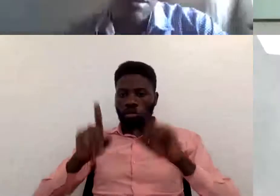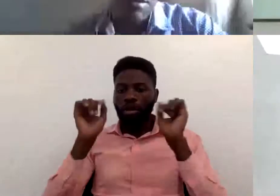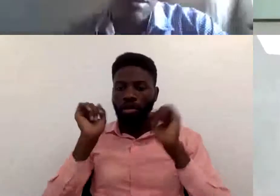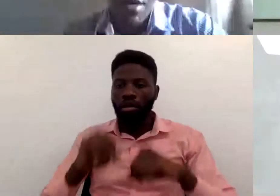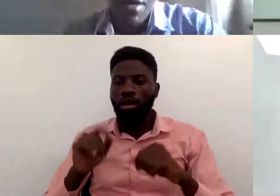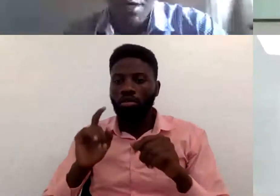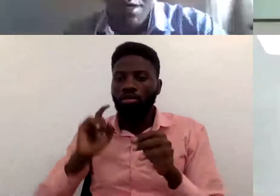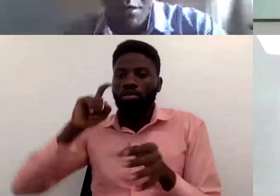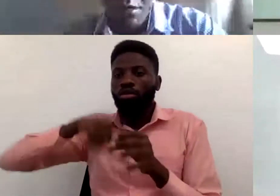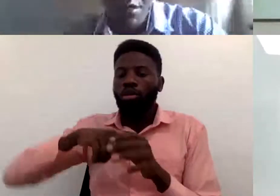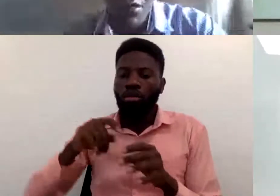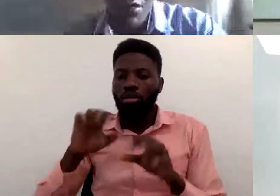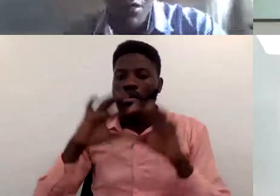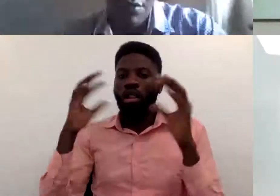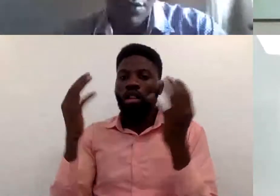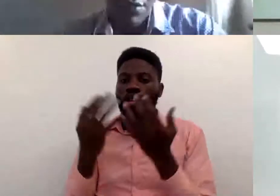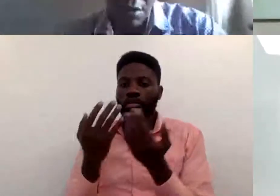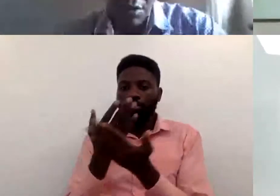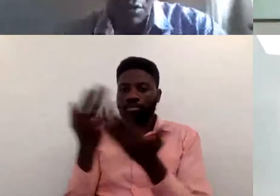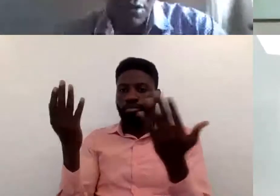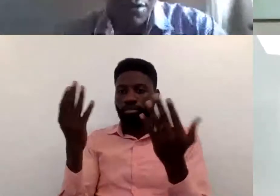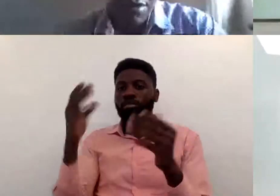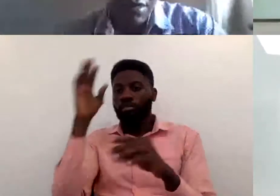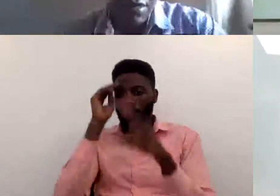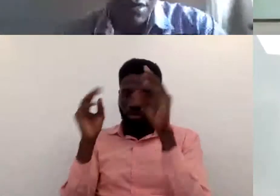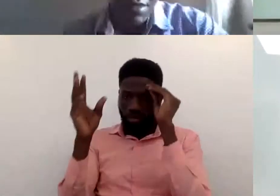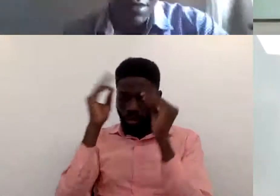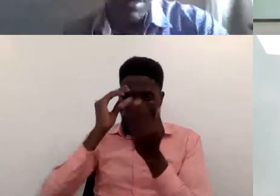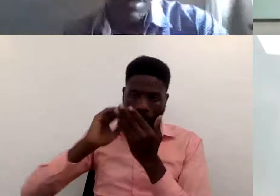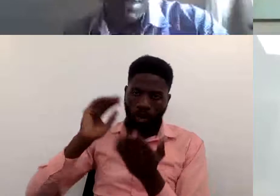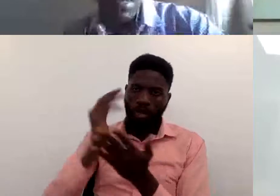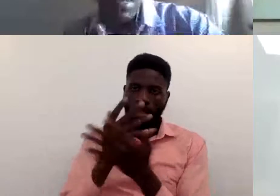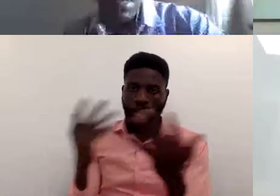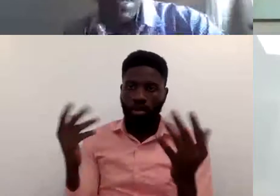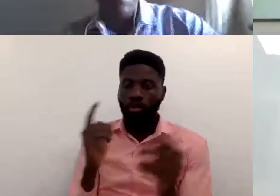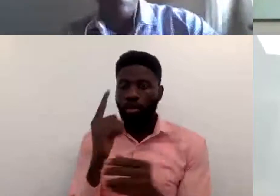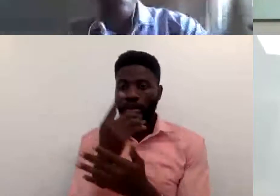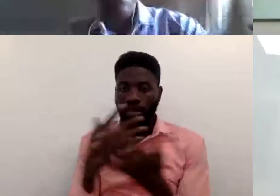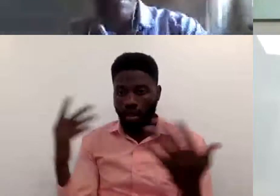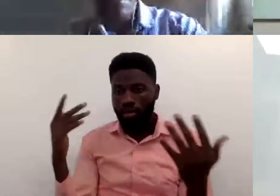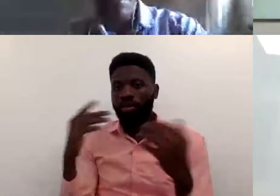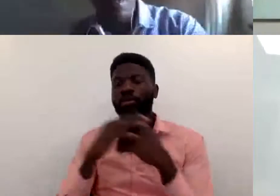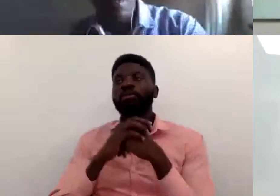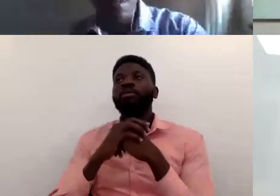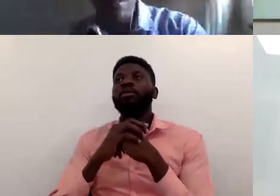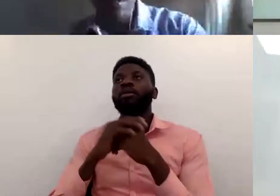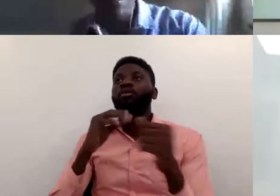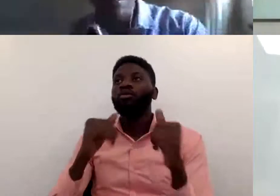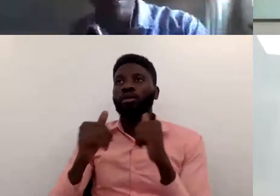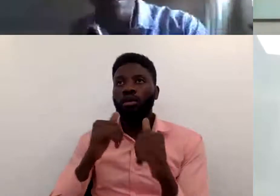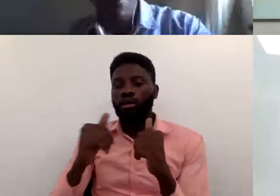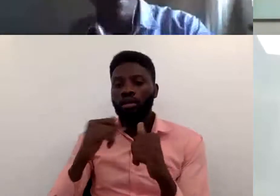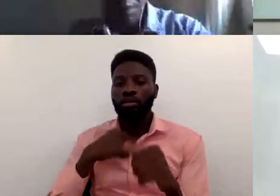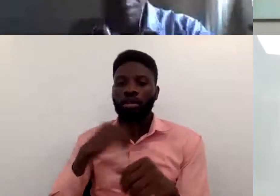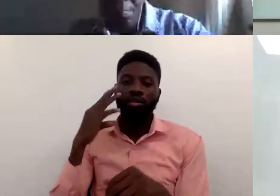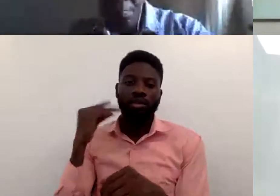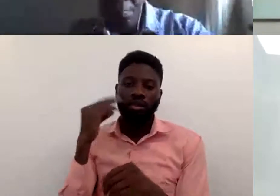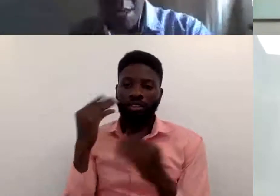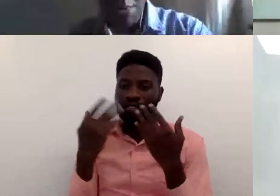the world, which then teaches you a lot of things. So one of the things that I've obviously experienced along the way is the fact